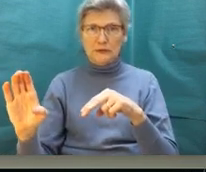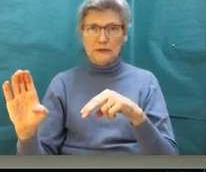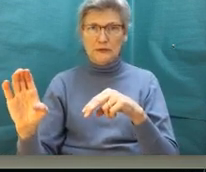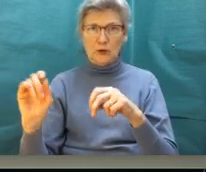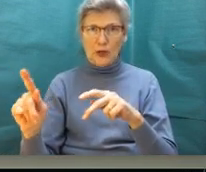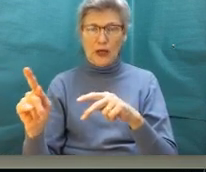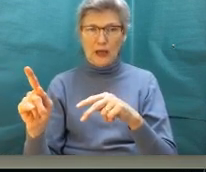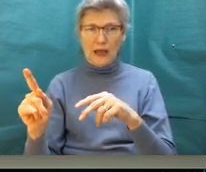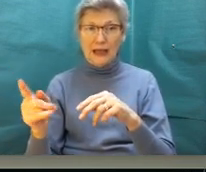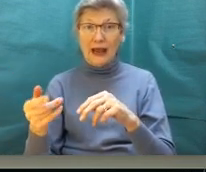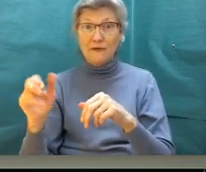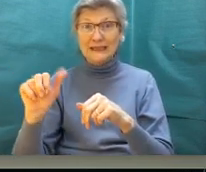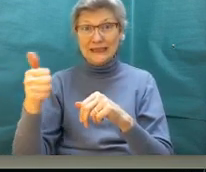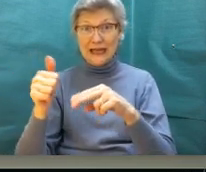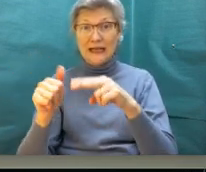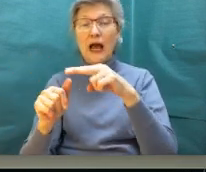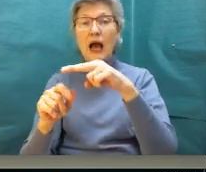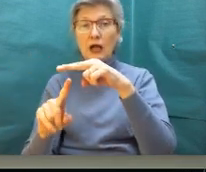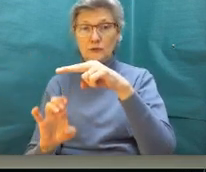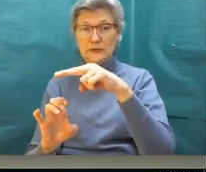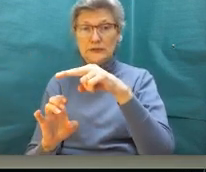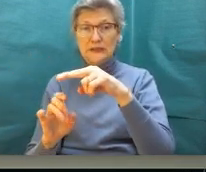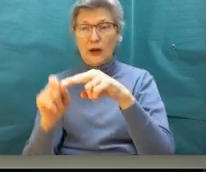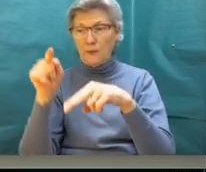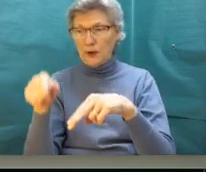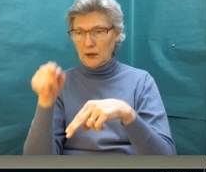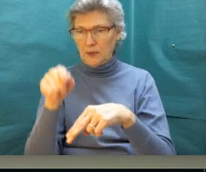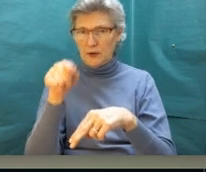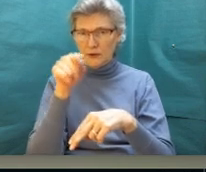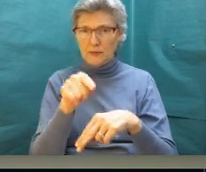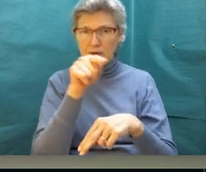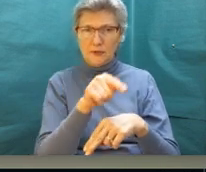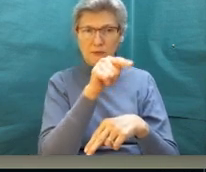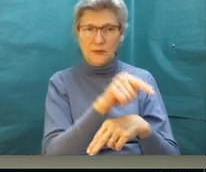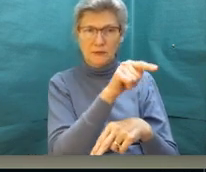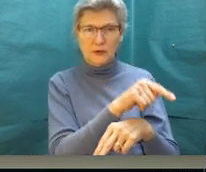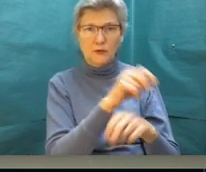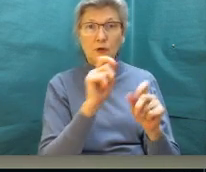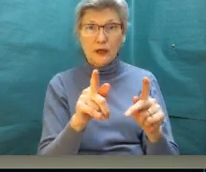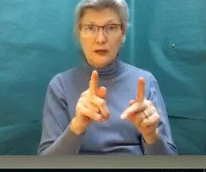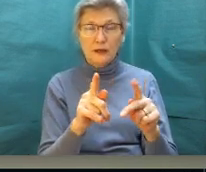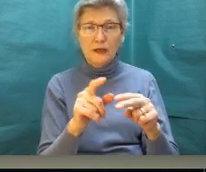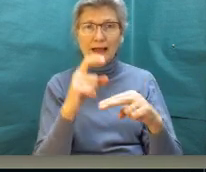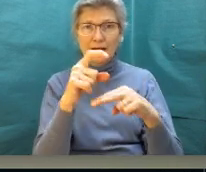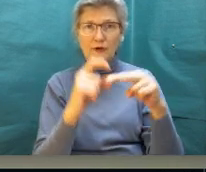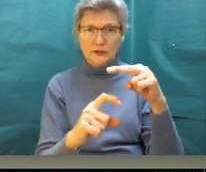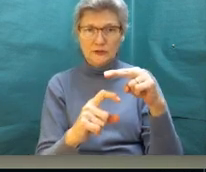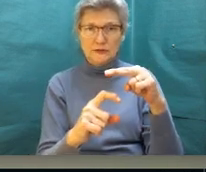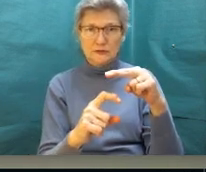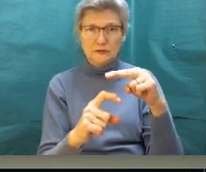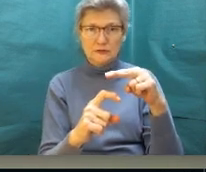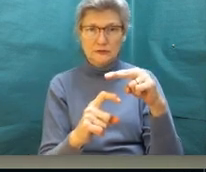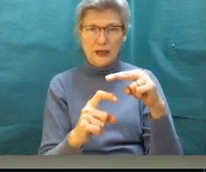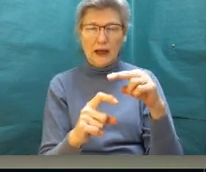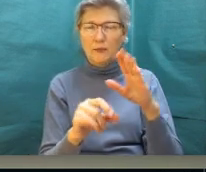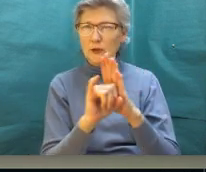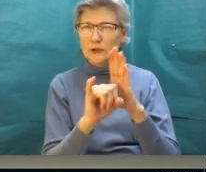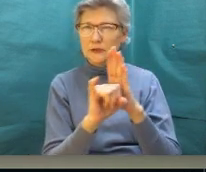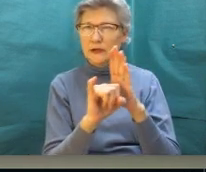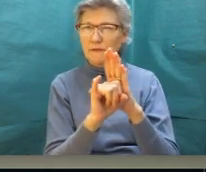way. And every 10/100ths are marked for me in fraction form. So I'm going to